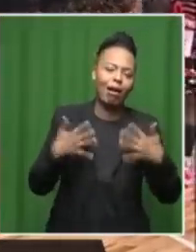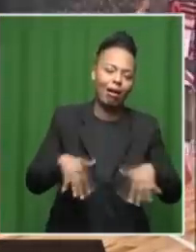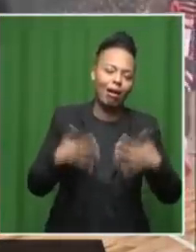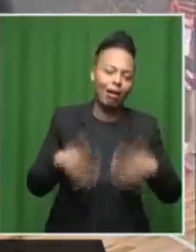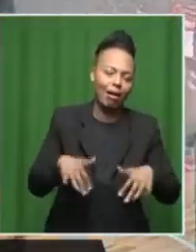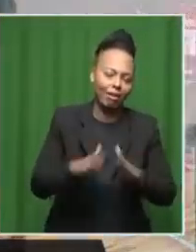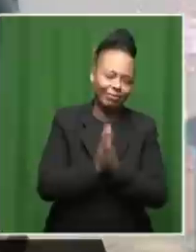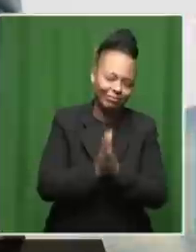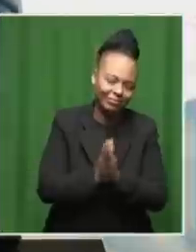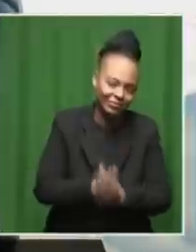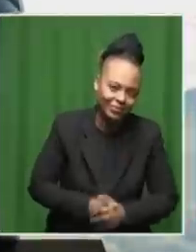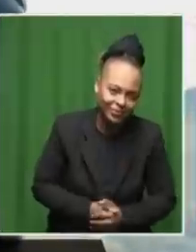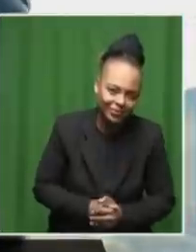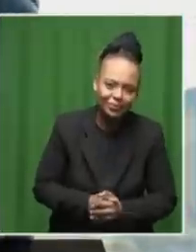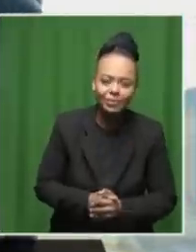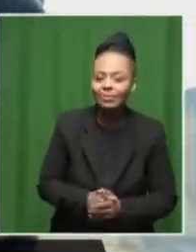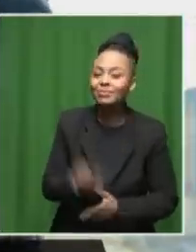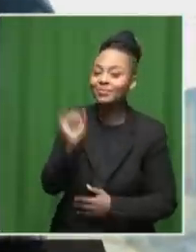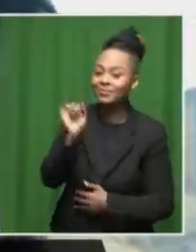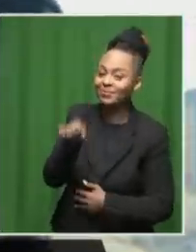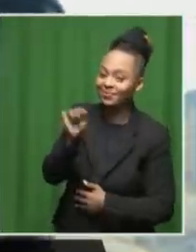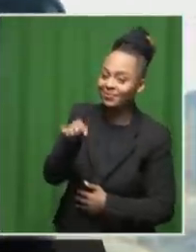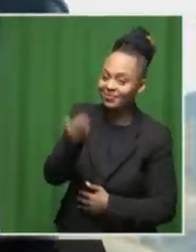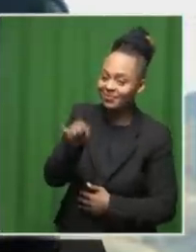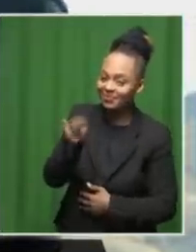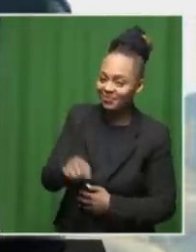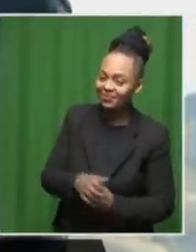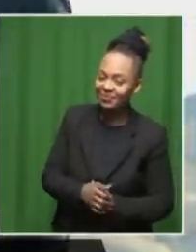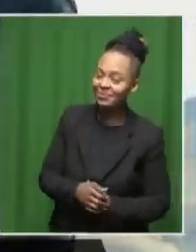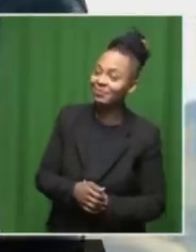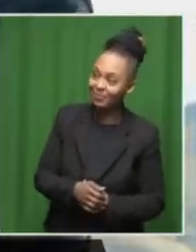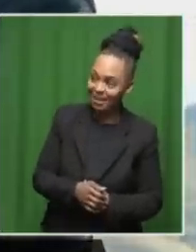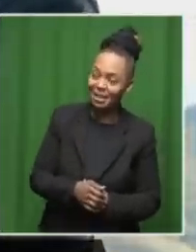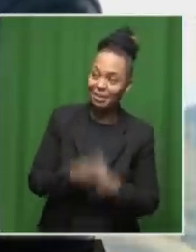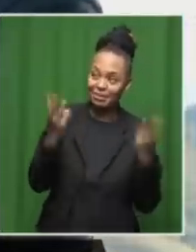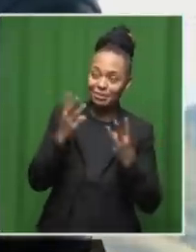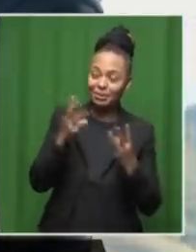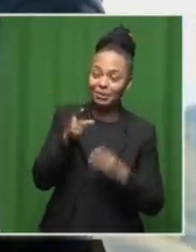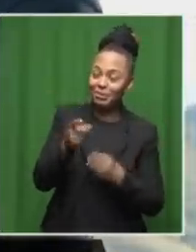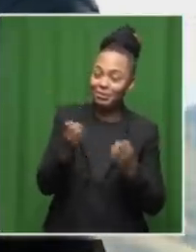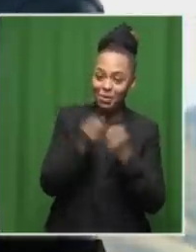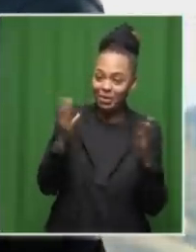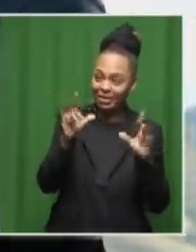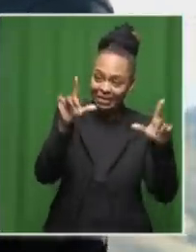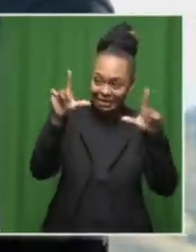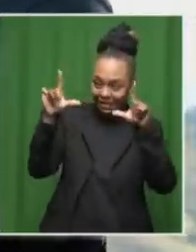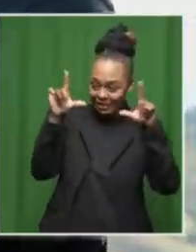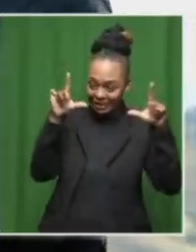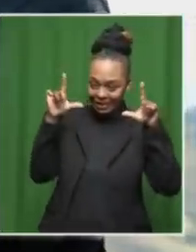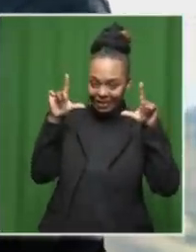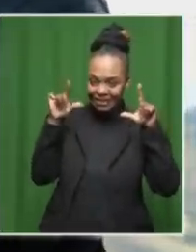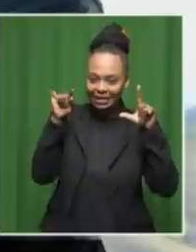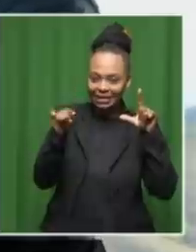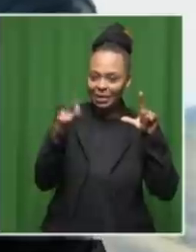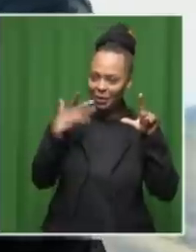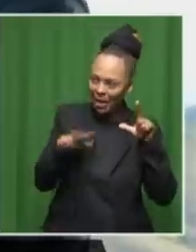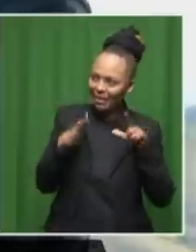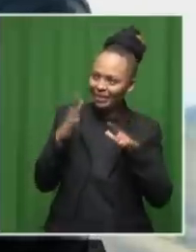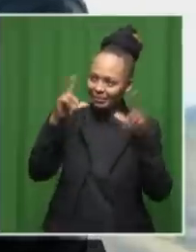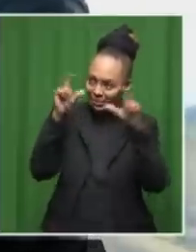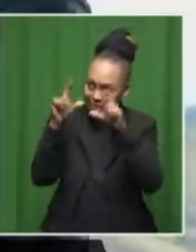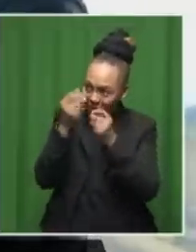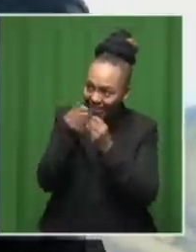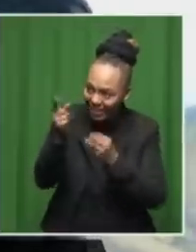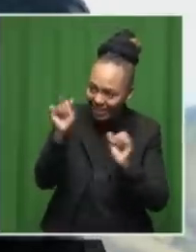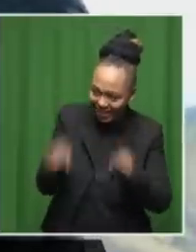us all the way. And they were. And I must say, you know, the scramble for autographs was really something to behold. And again, such